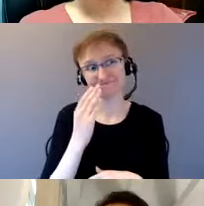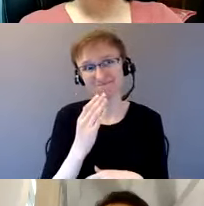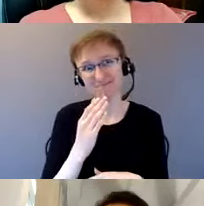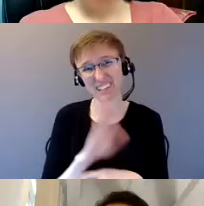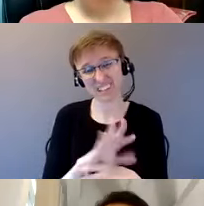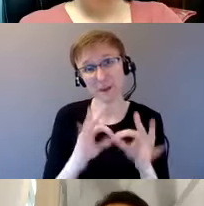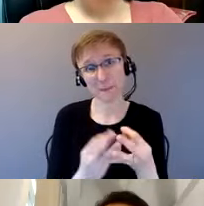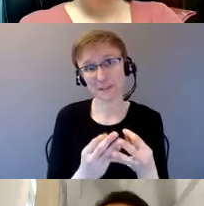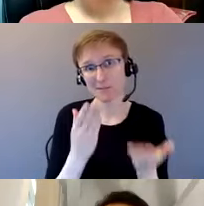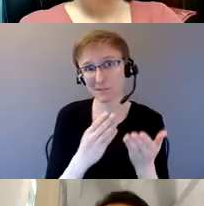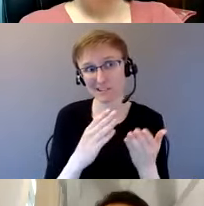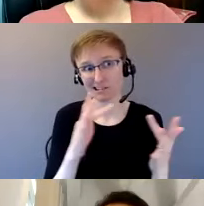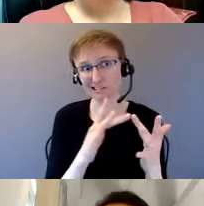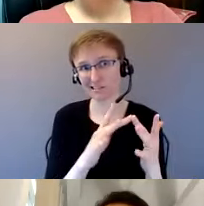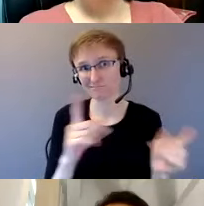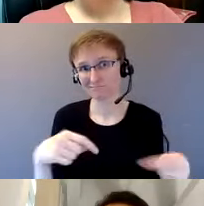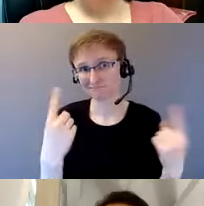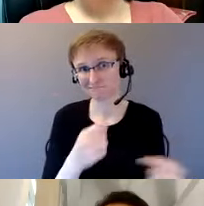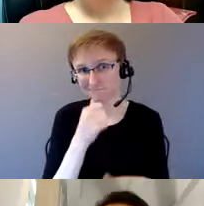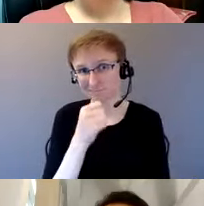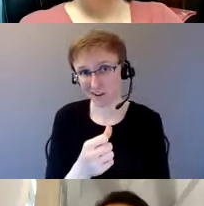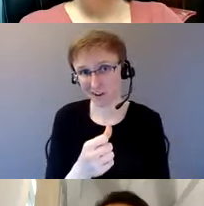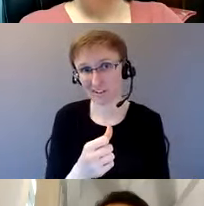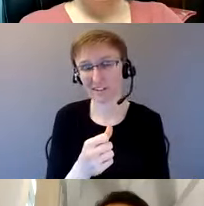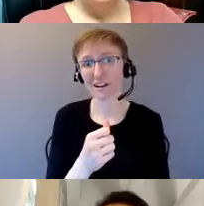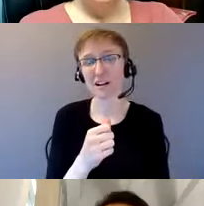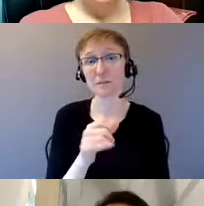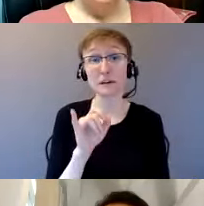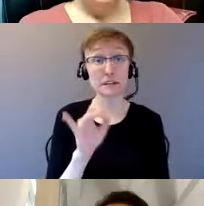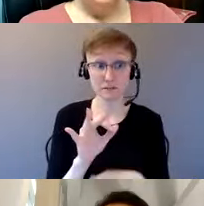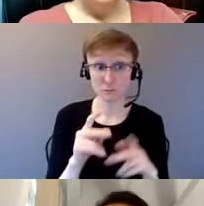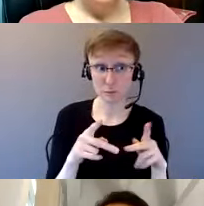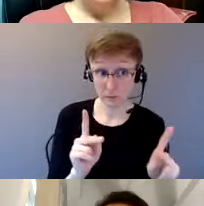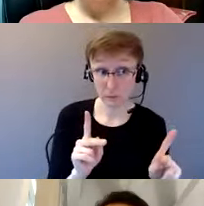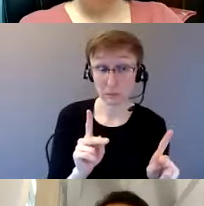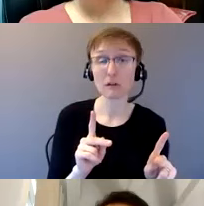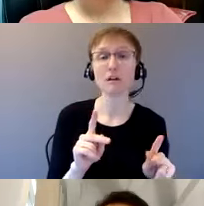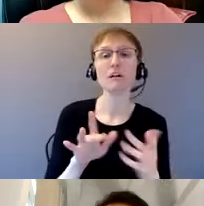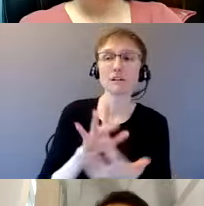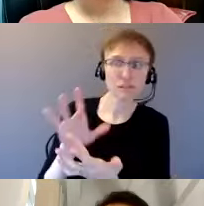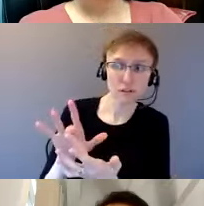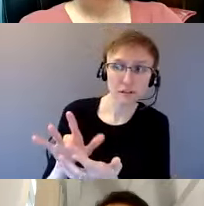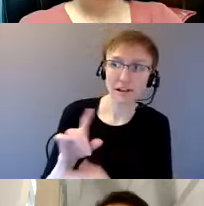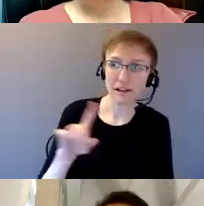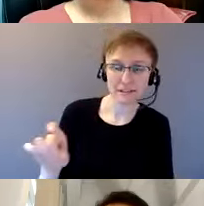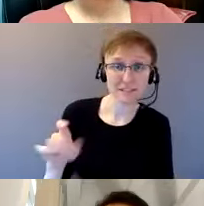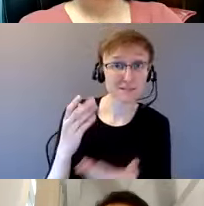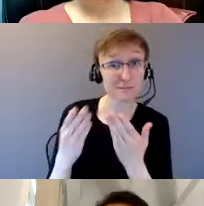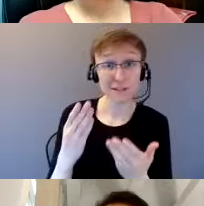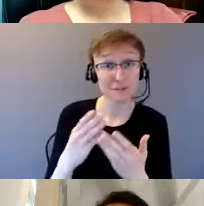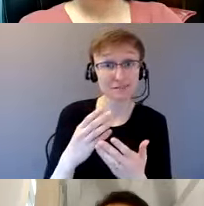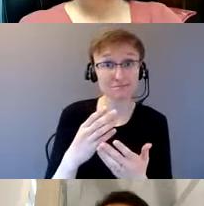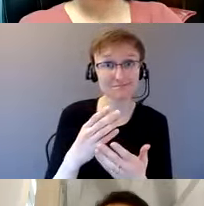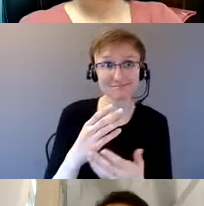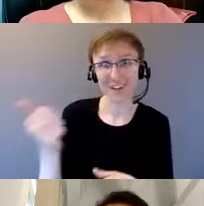some of that information too, if there's permissions given, of course, to include them as well. And they might be willing to be involved. So